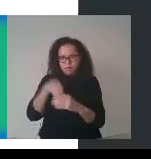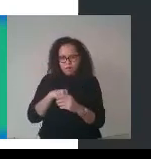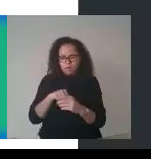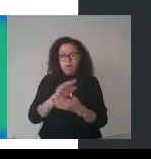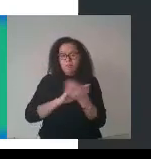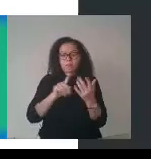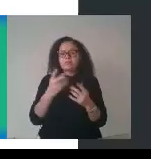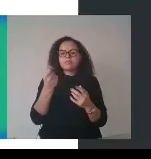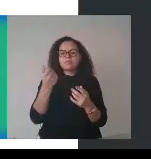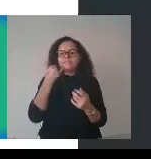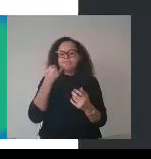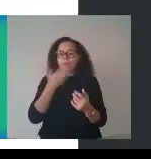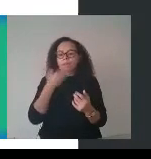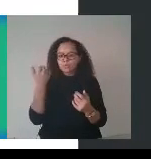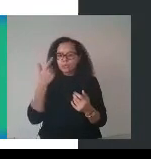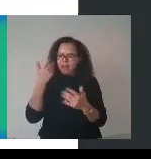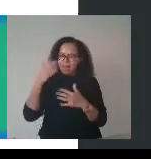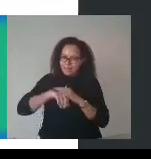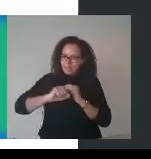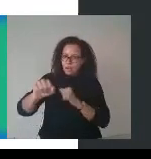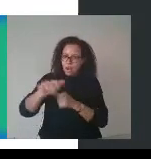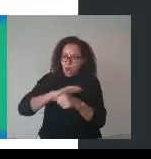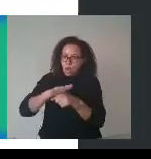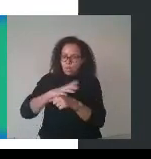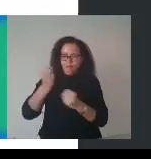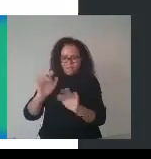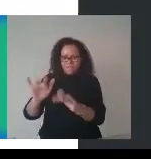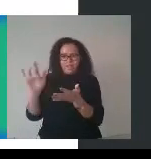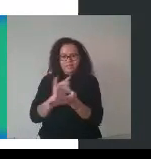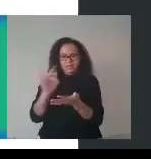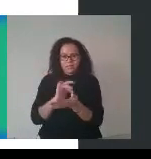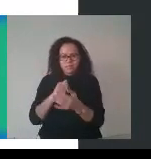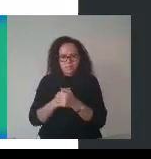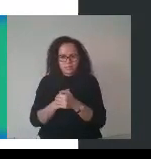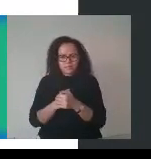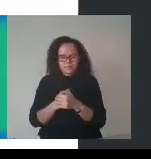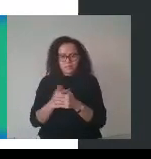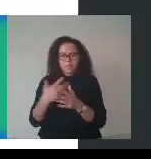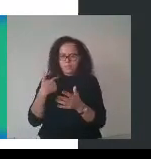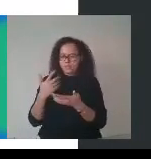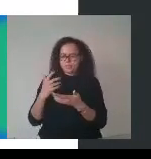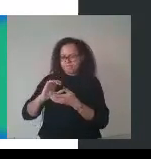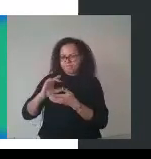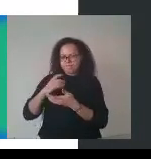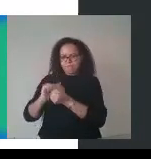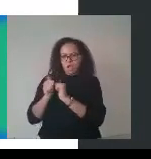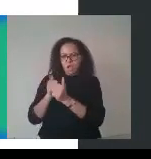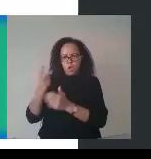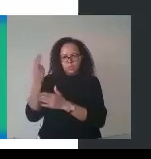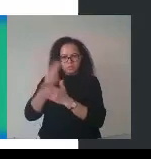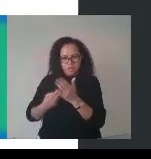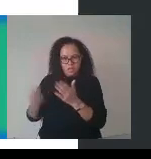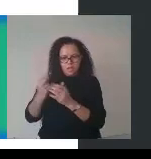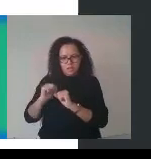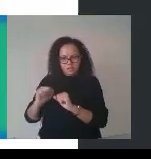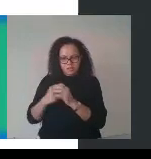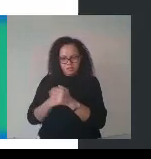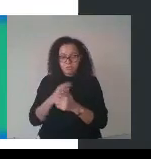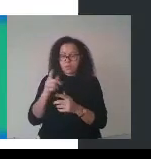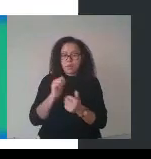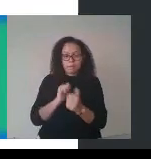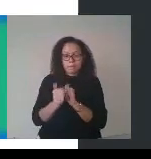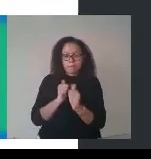access that technology in their local pool. As mentioned, we co-designed everyone, including our UI and UX. And by being in group sessions, you have that